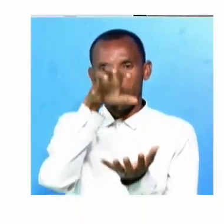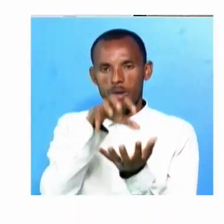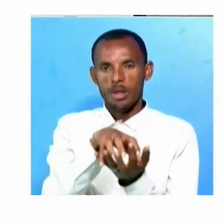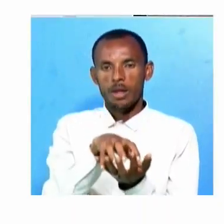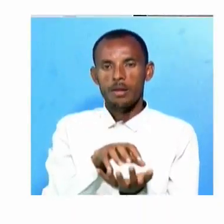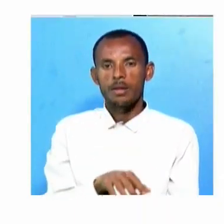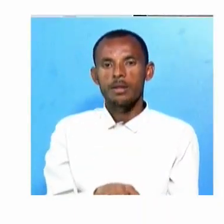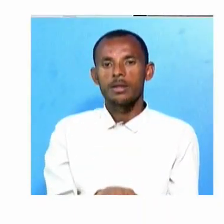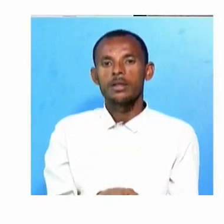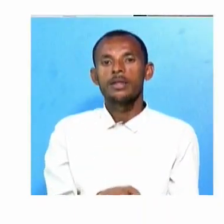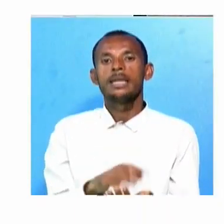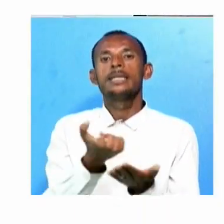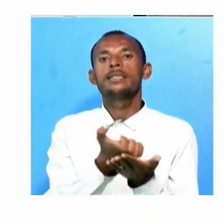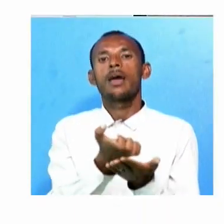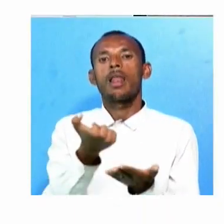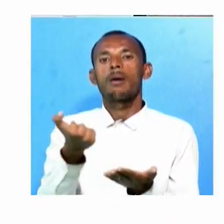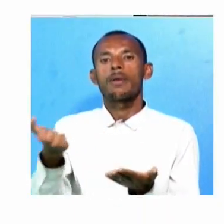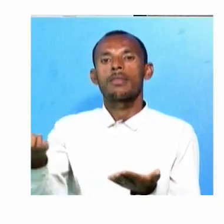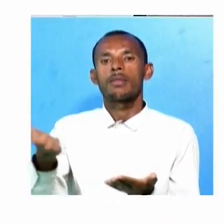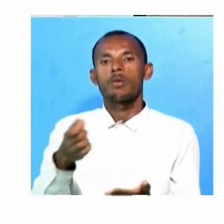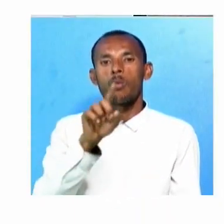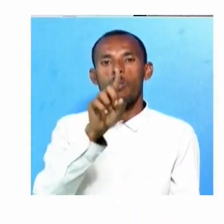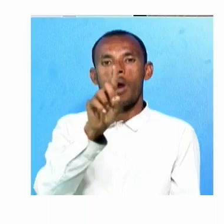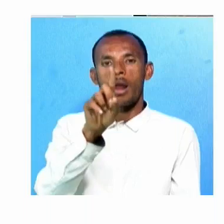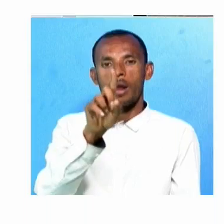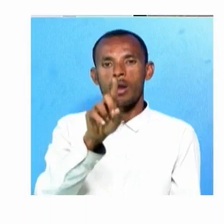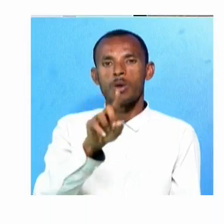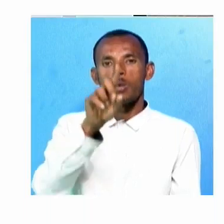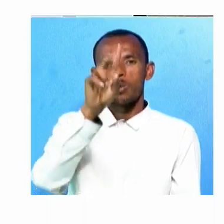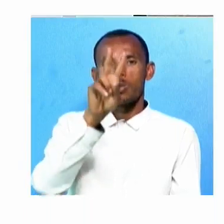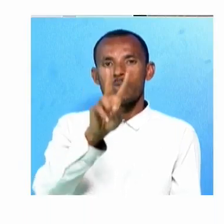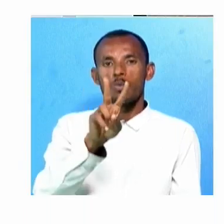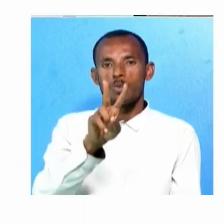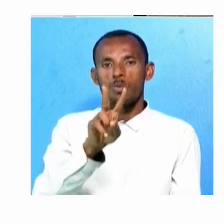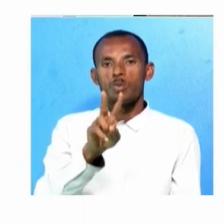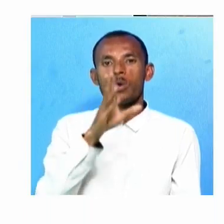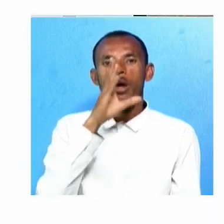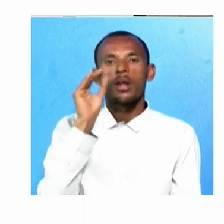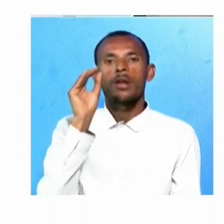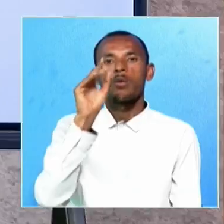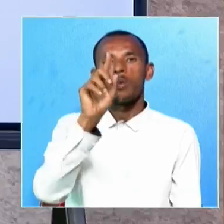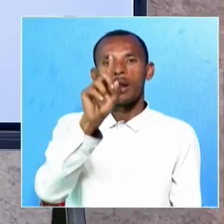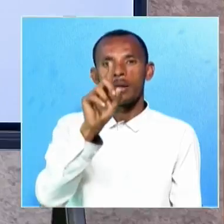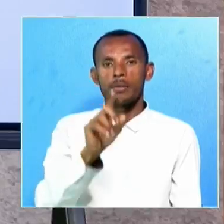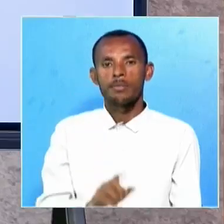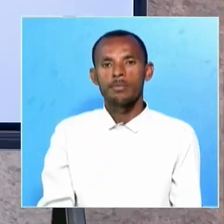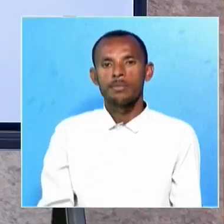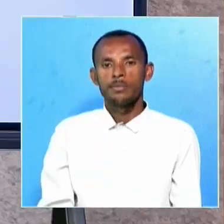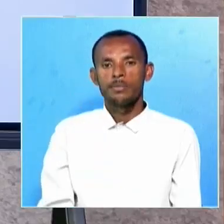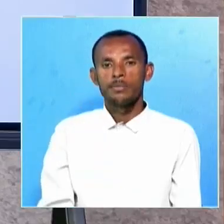contains the elements 1, 2, and 1.